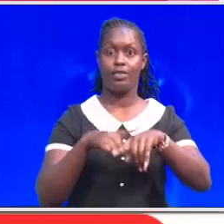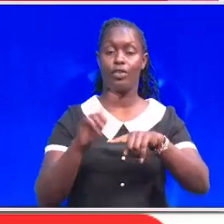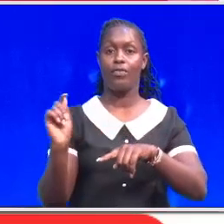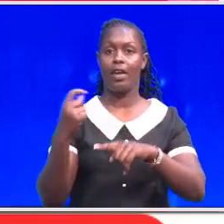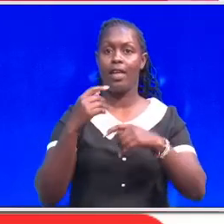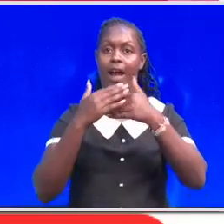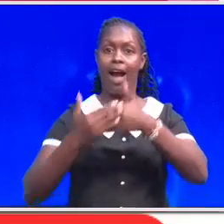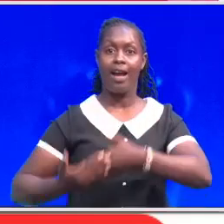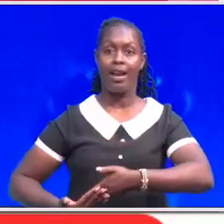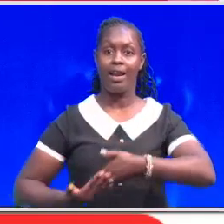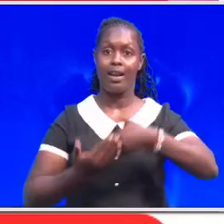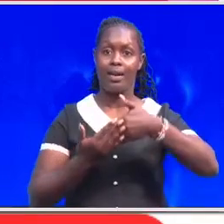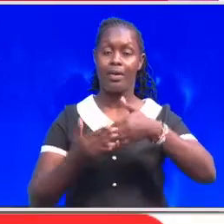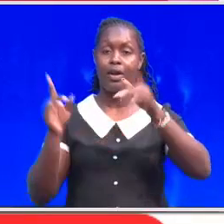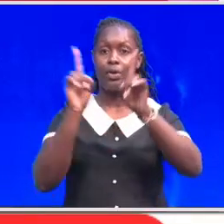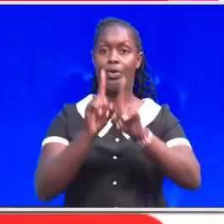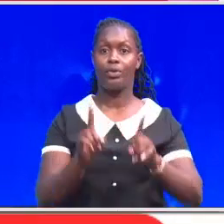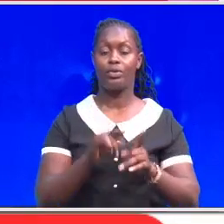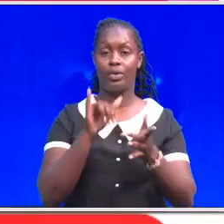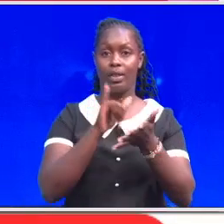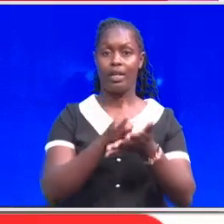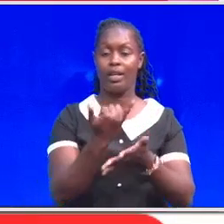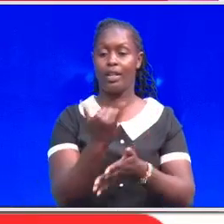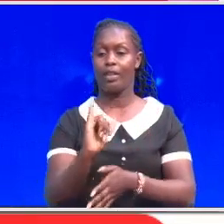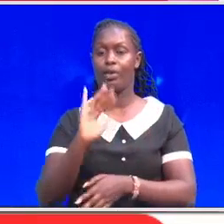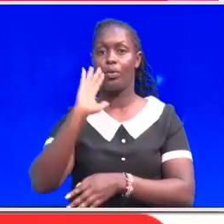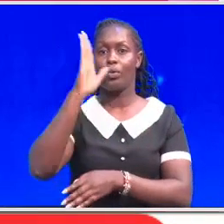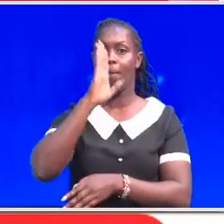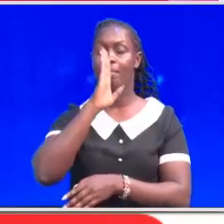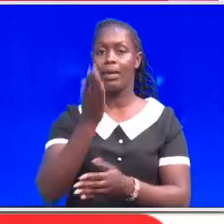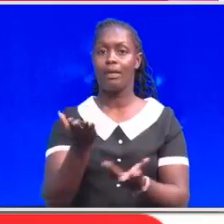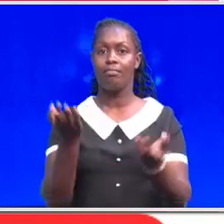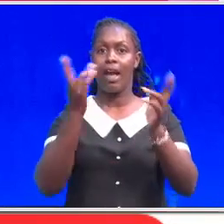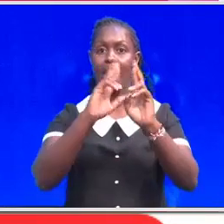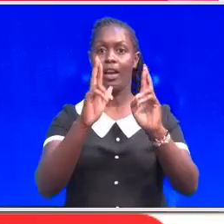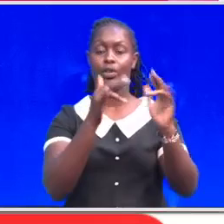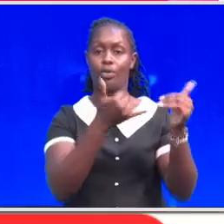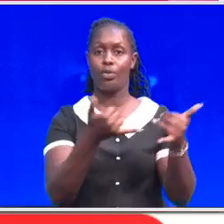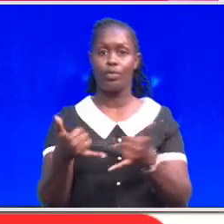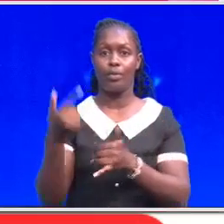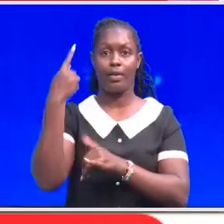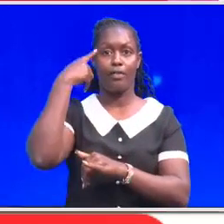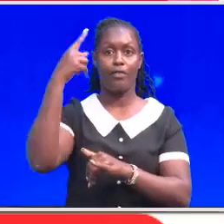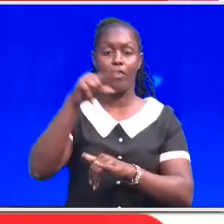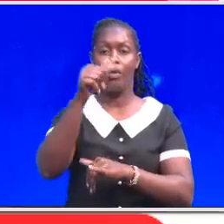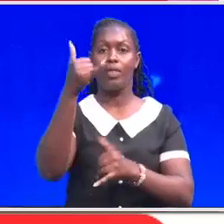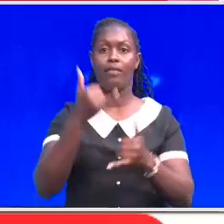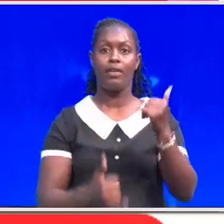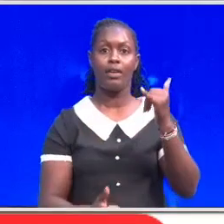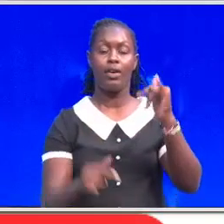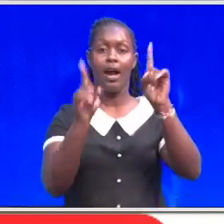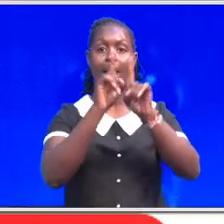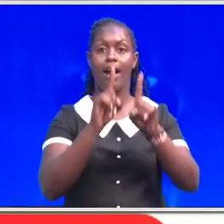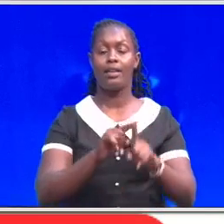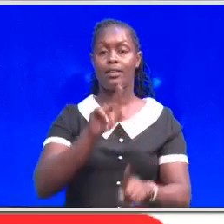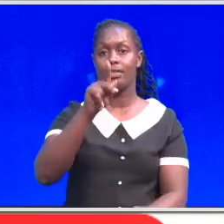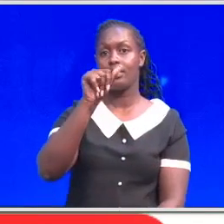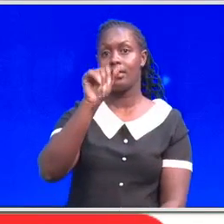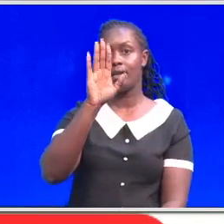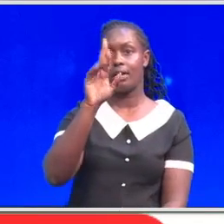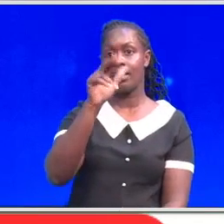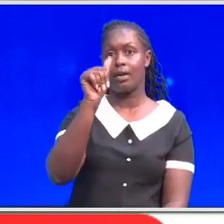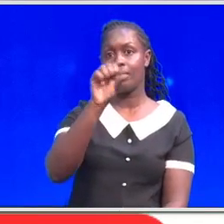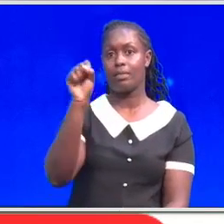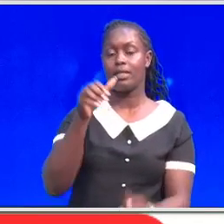7 series, Kabeberi 7s. They will be all ready to play for in the final round as Kabras lead the series